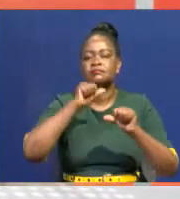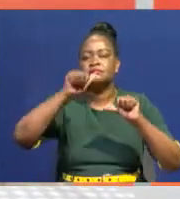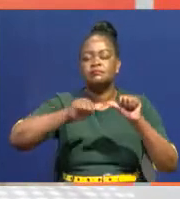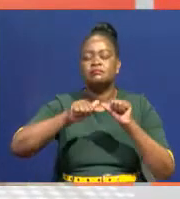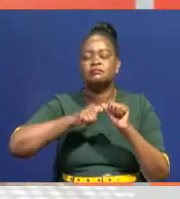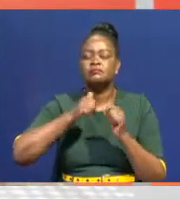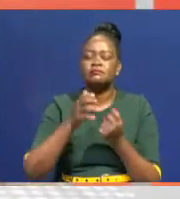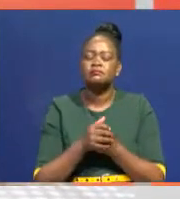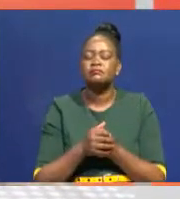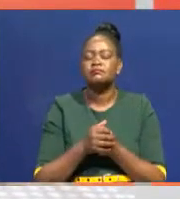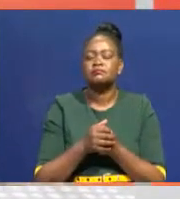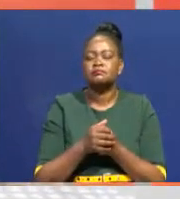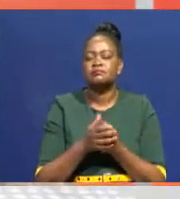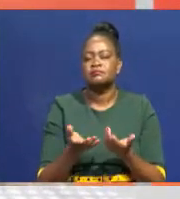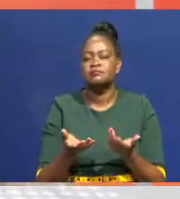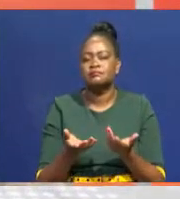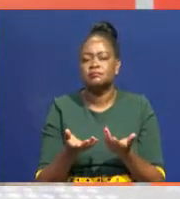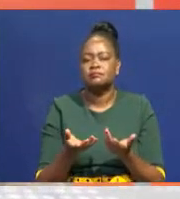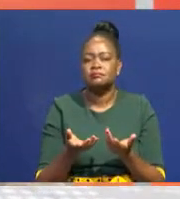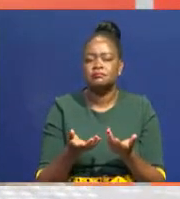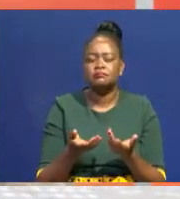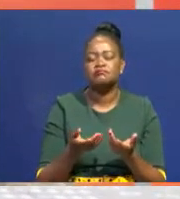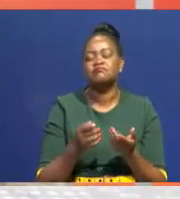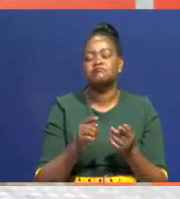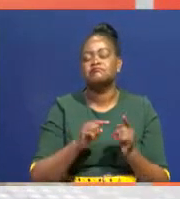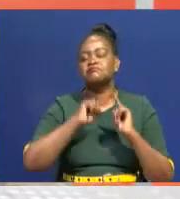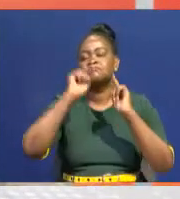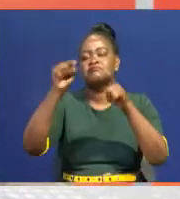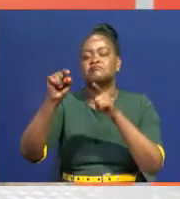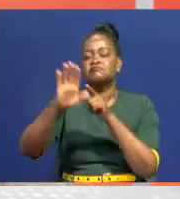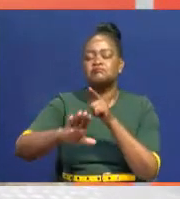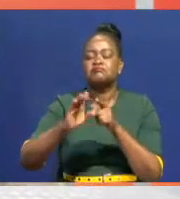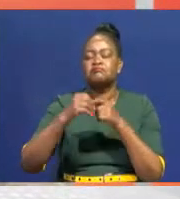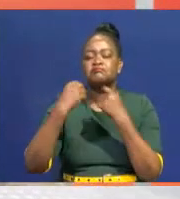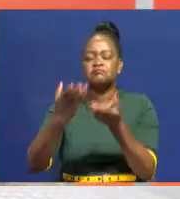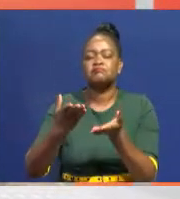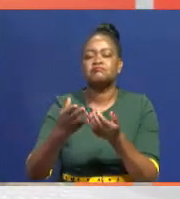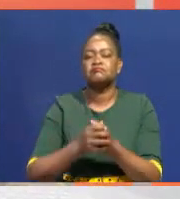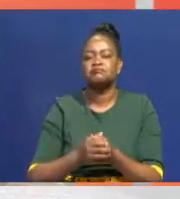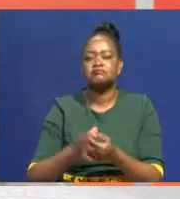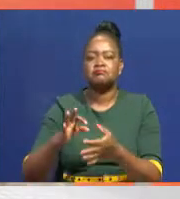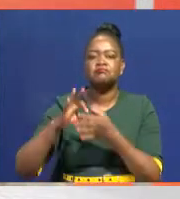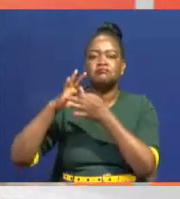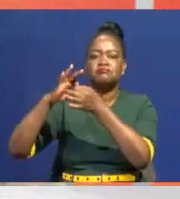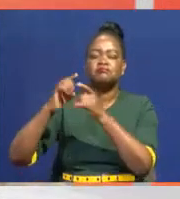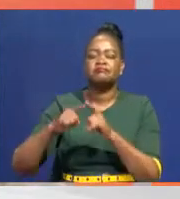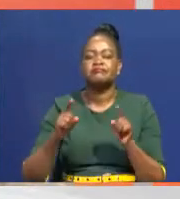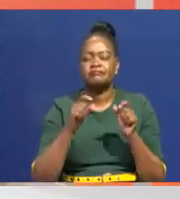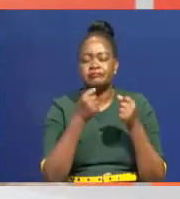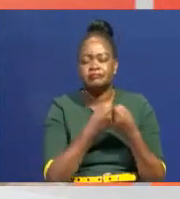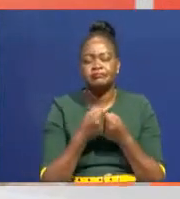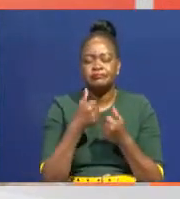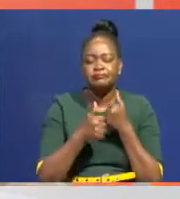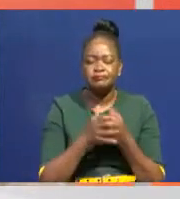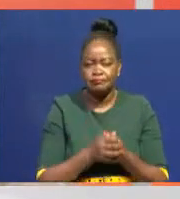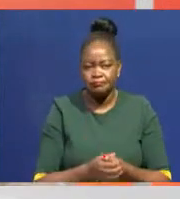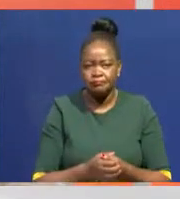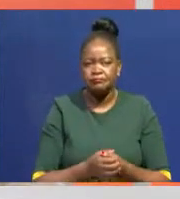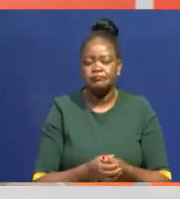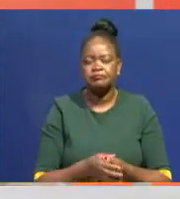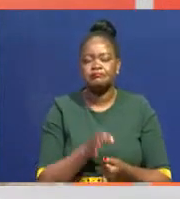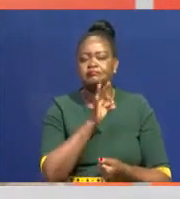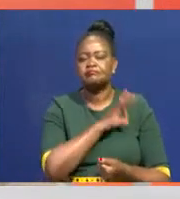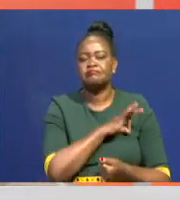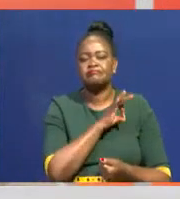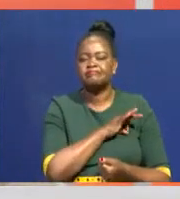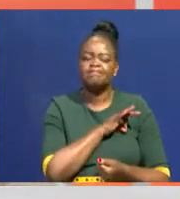them to those particular areas to provide connectivity. But the challenge usually is the return on investment on their